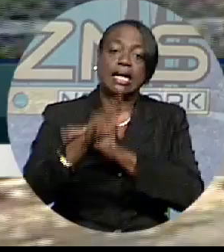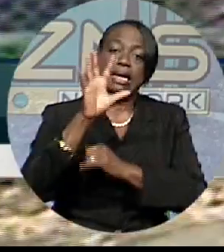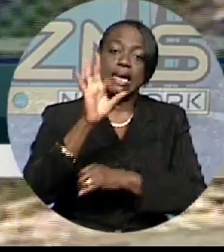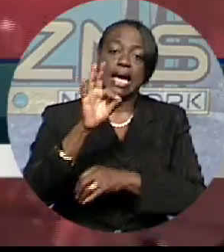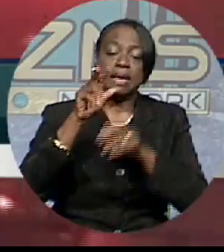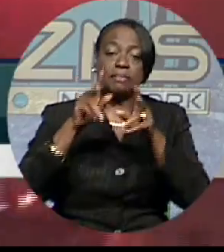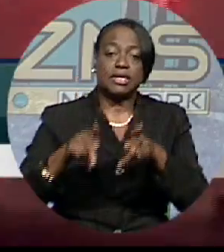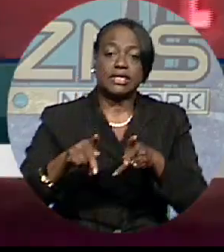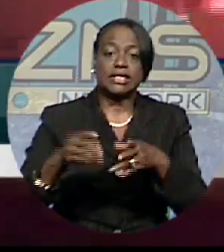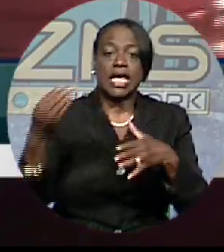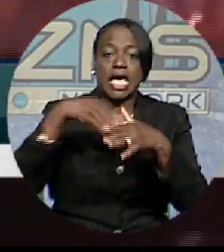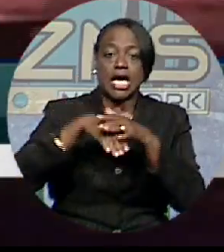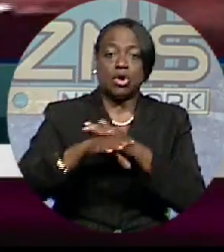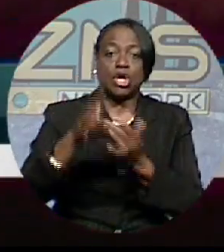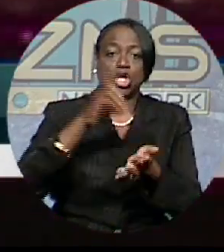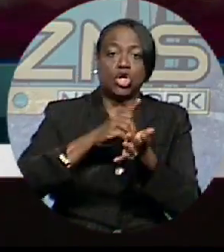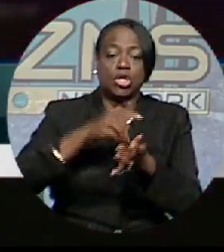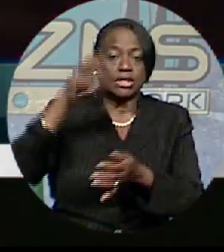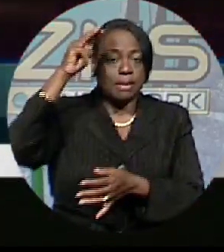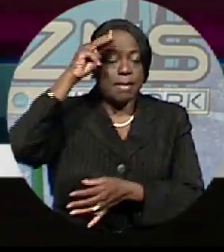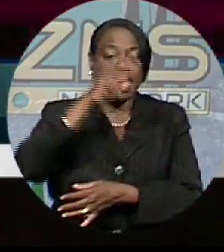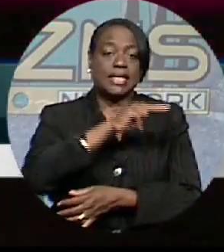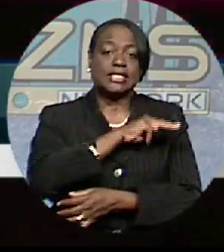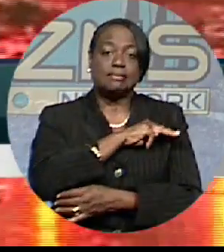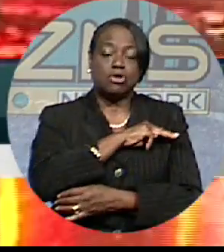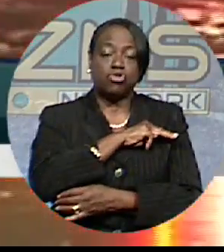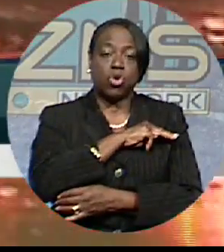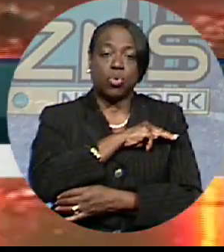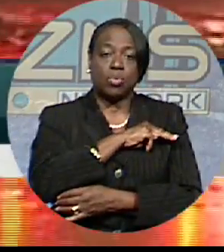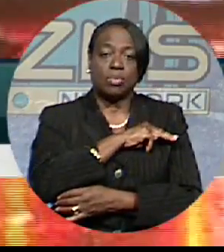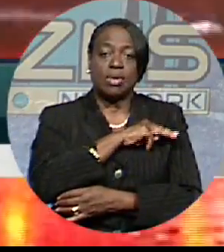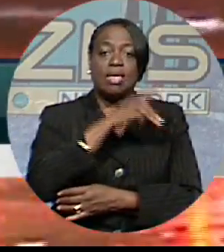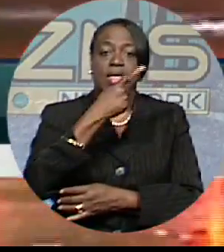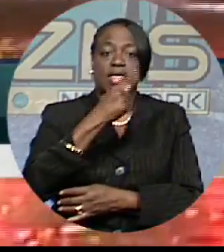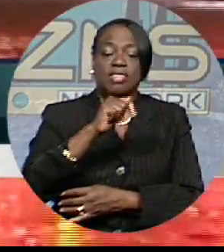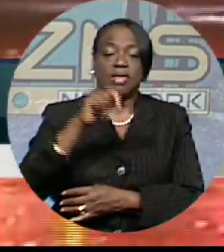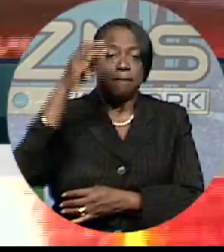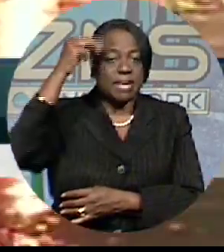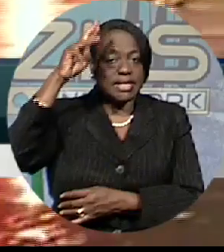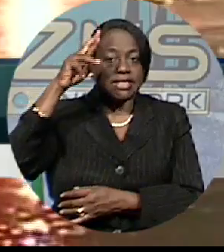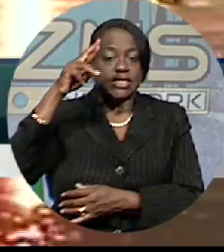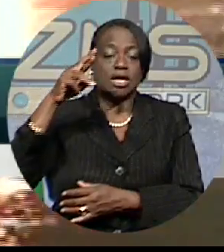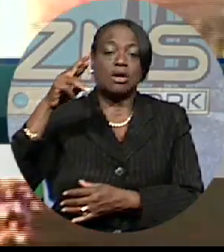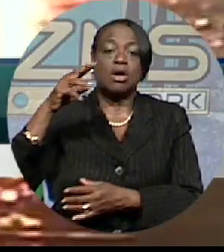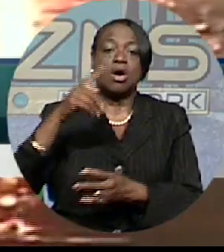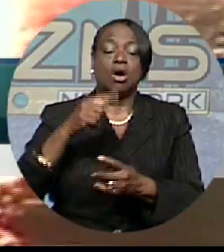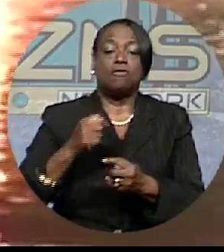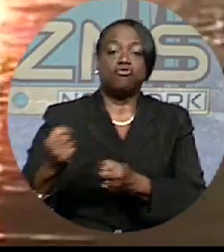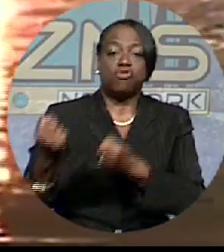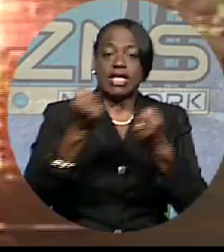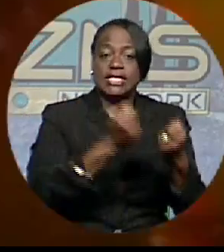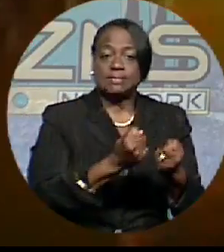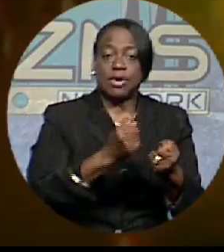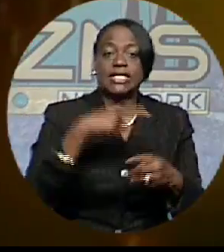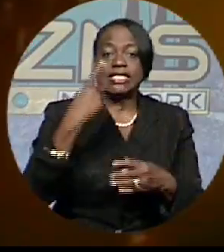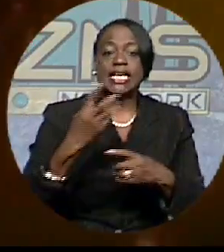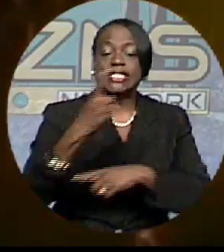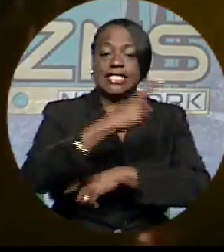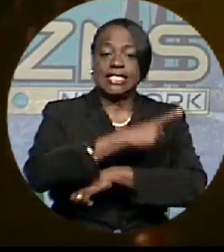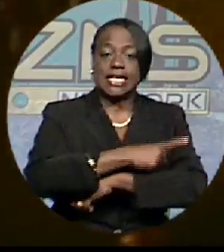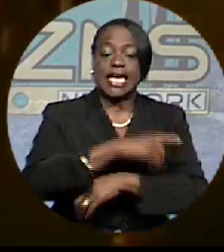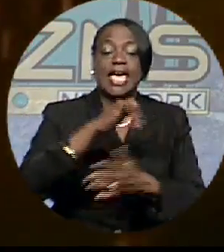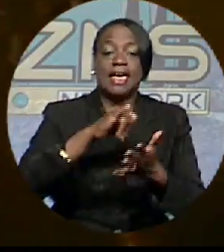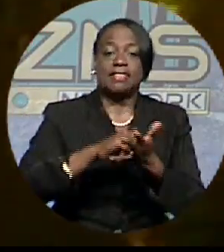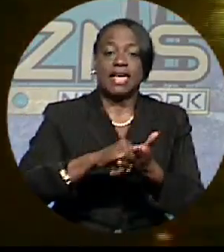Bahamas Faith Ministries, Dr. Miles Monroe. Minister of Transport and Aviation, the Honorable Glenys Hannah Martin, revealing today that details from that initial crash